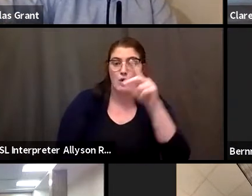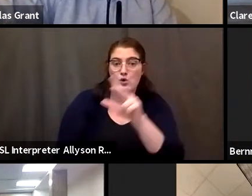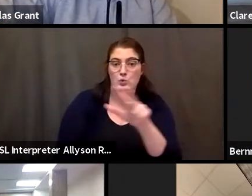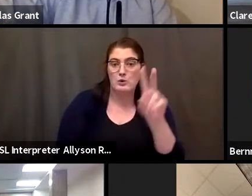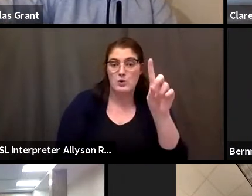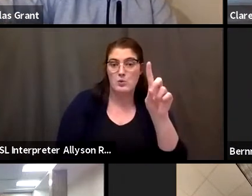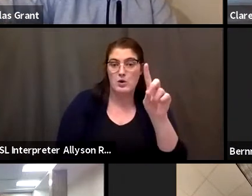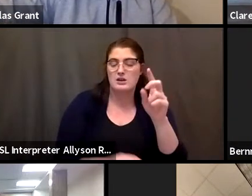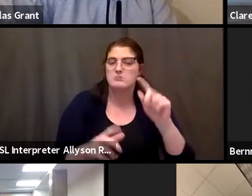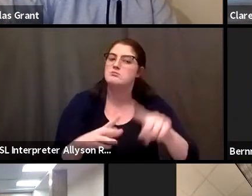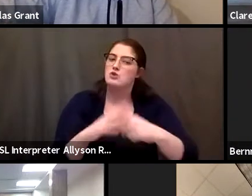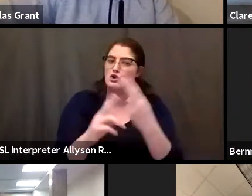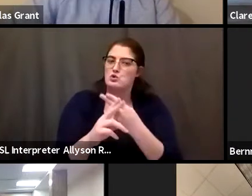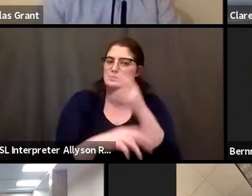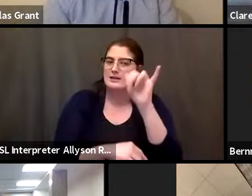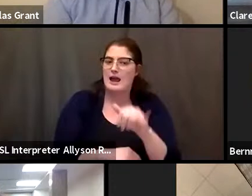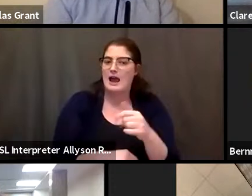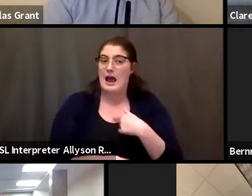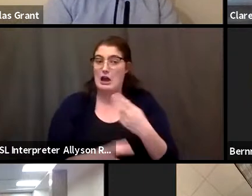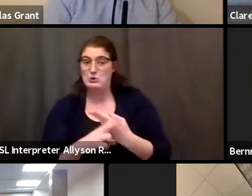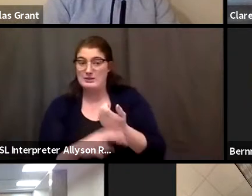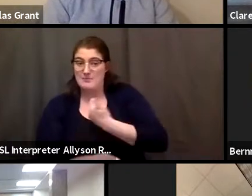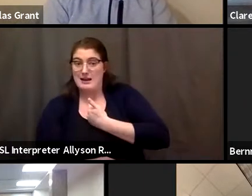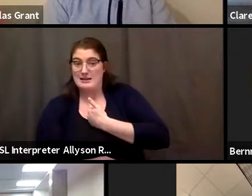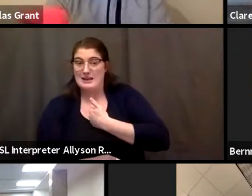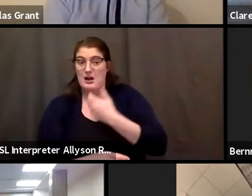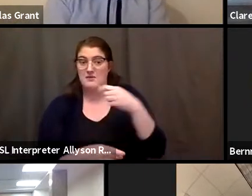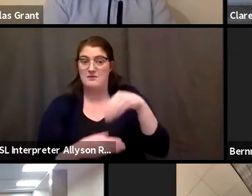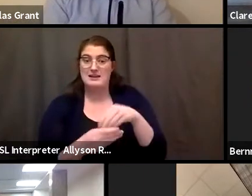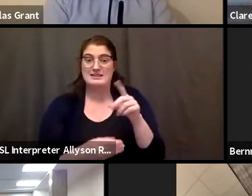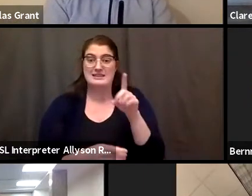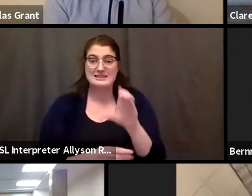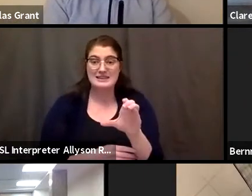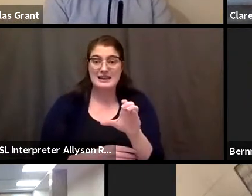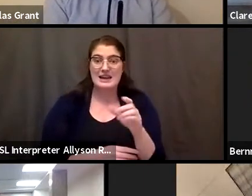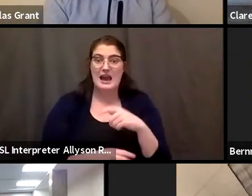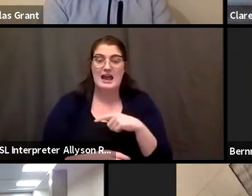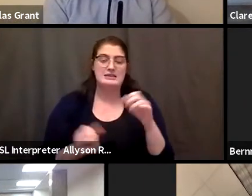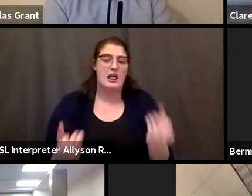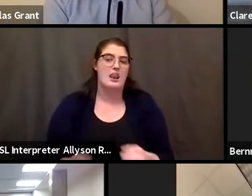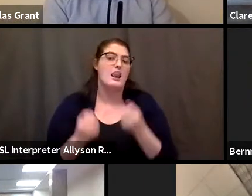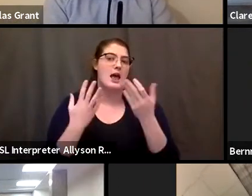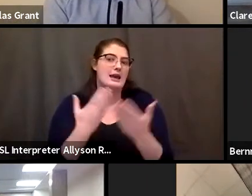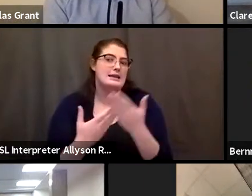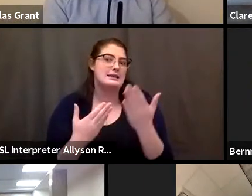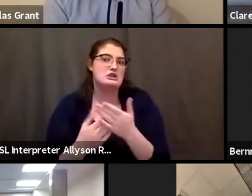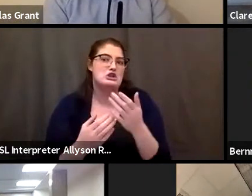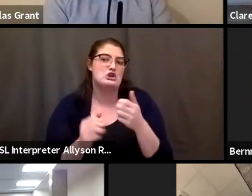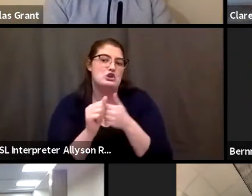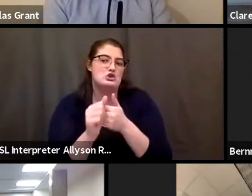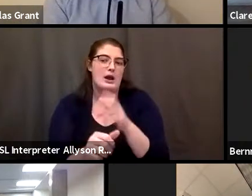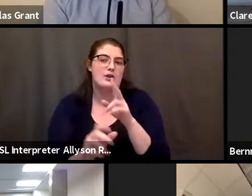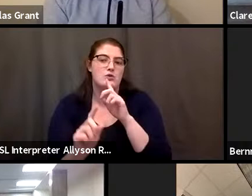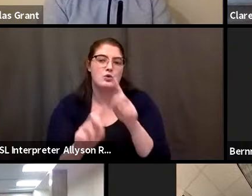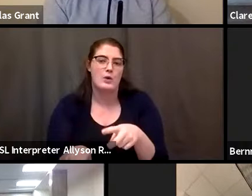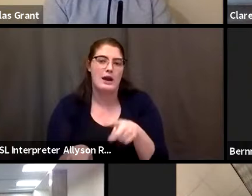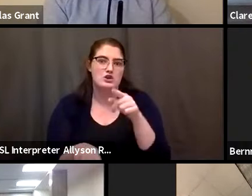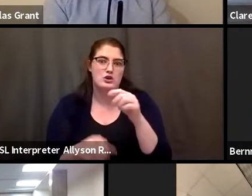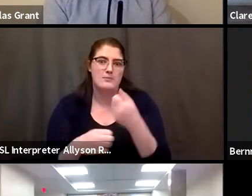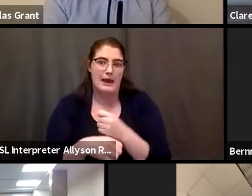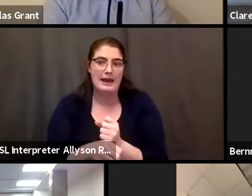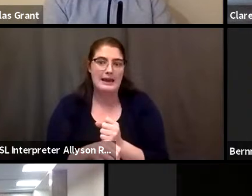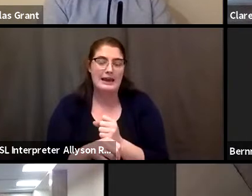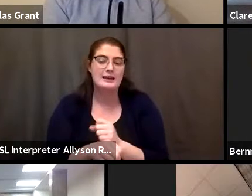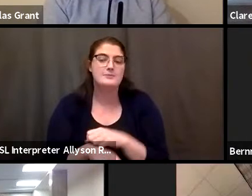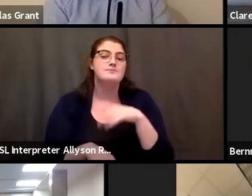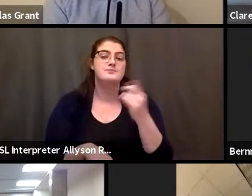start using that, I use it myself in DC, and it's a lot easier to track the requests that you're making. And if you